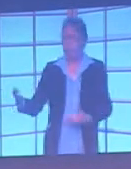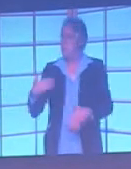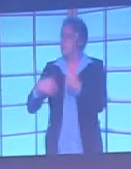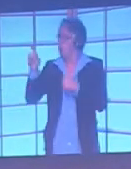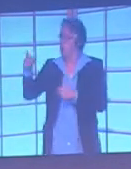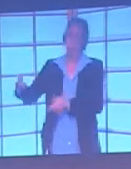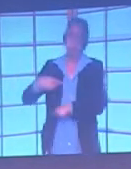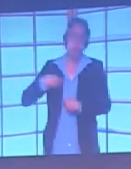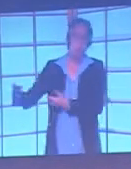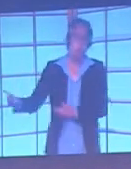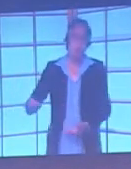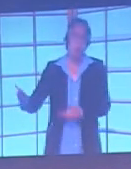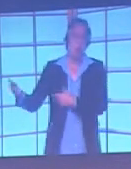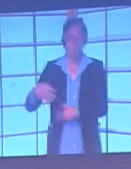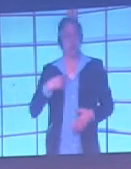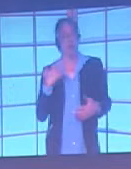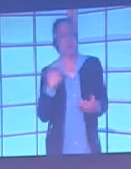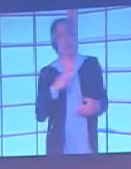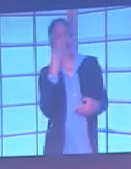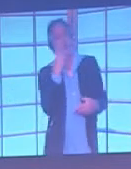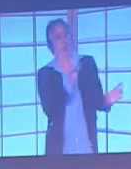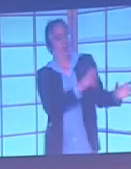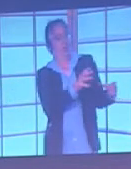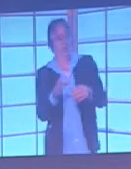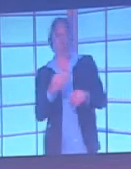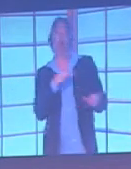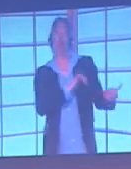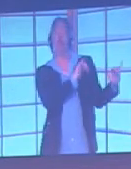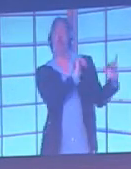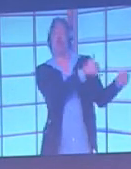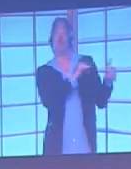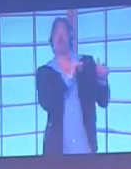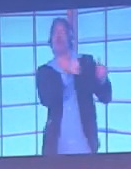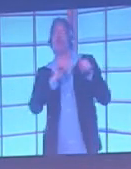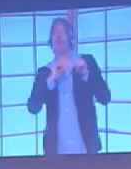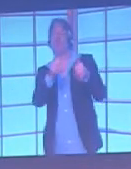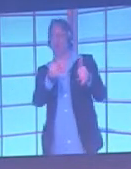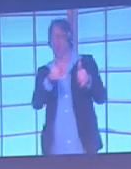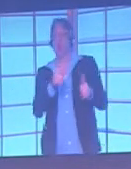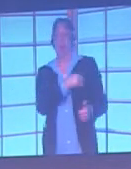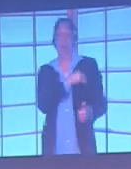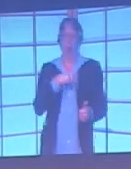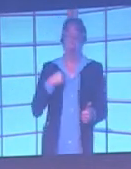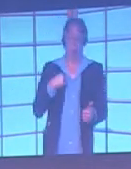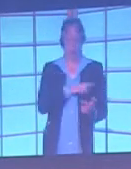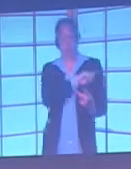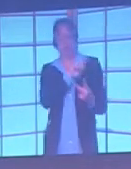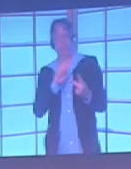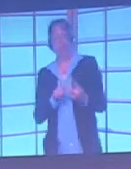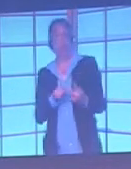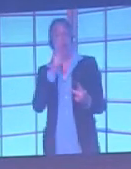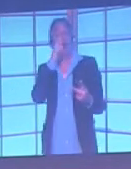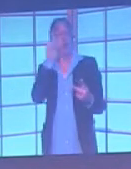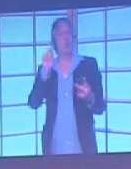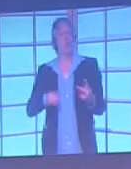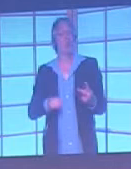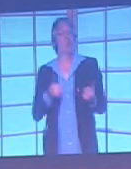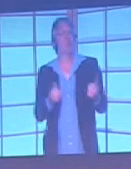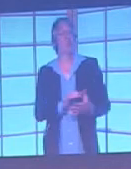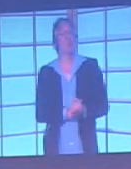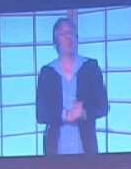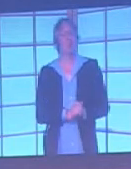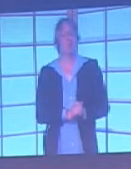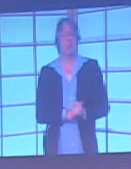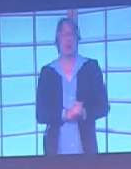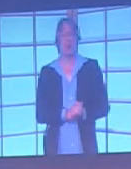it'd be great to hear their experiences as well. Thank you. Thank you very much, Mike. So you get a flavour of